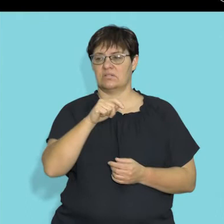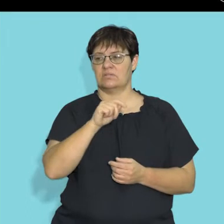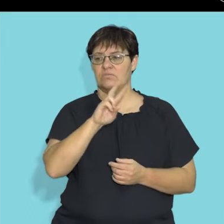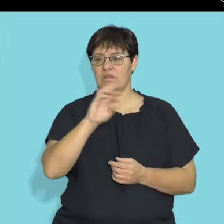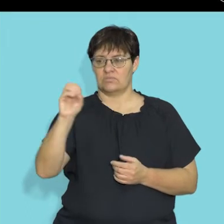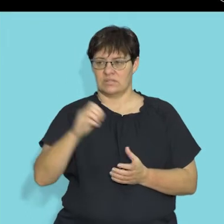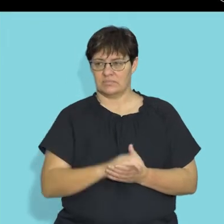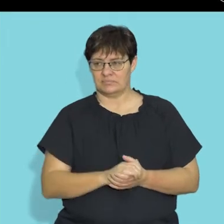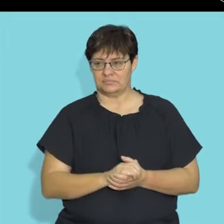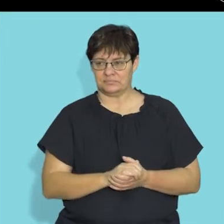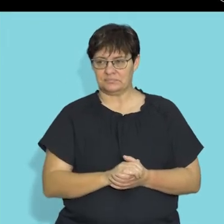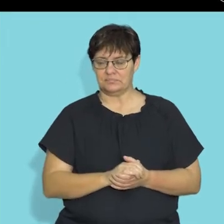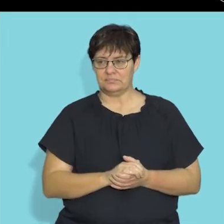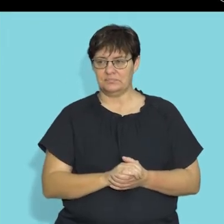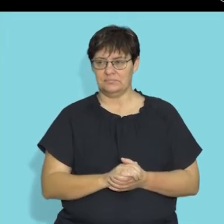Clearly you can see here,